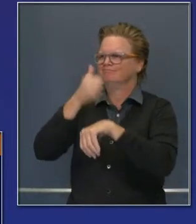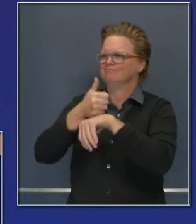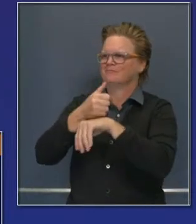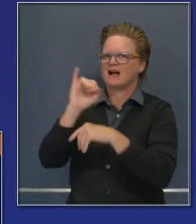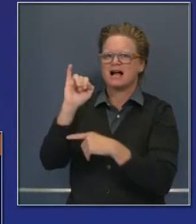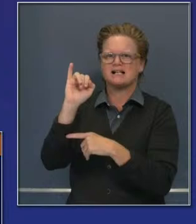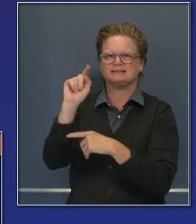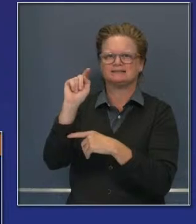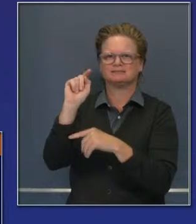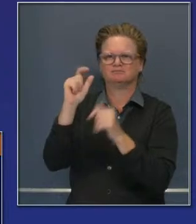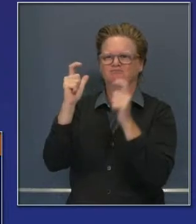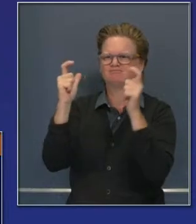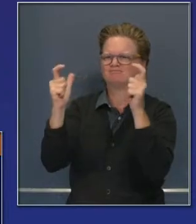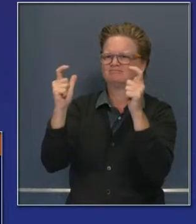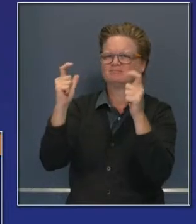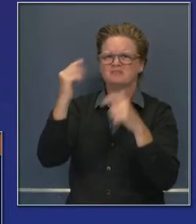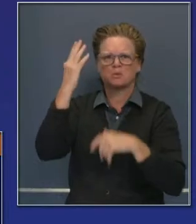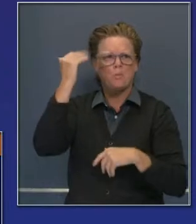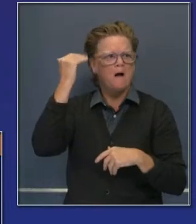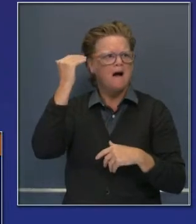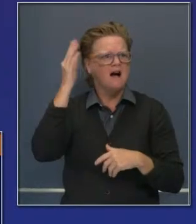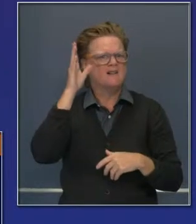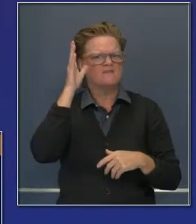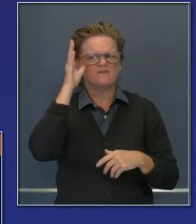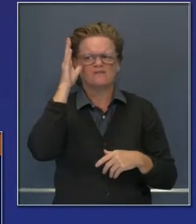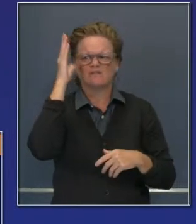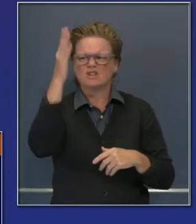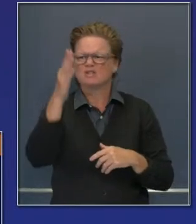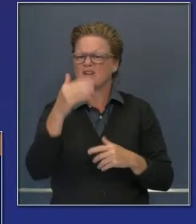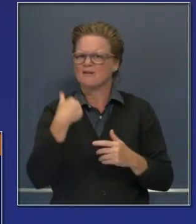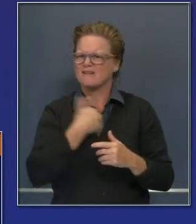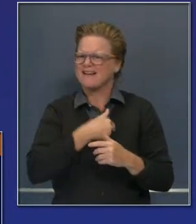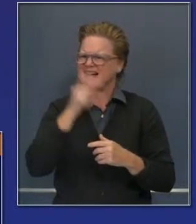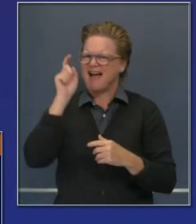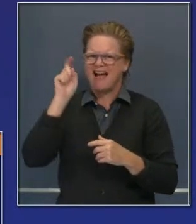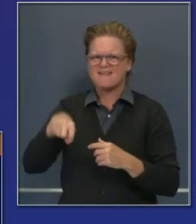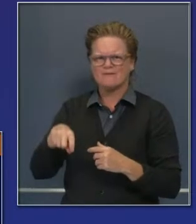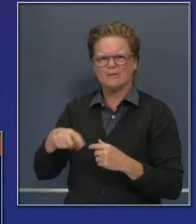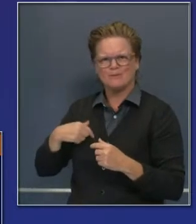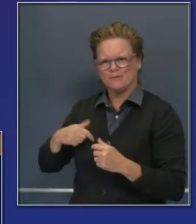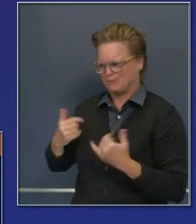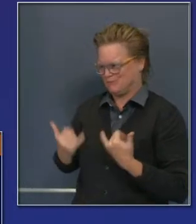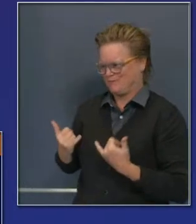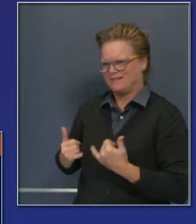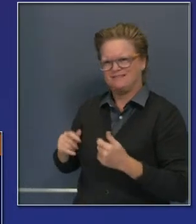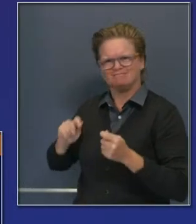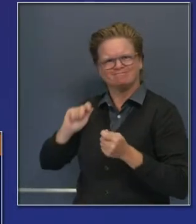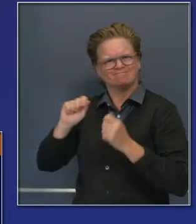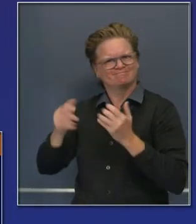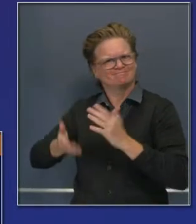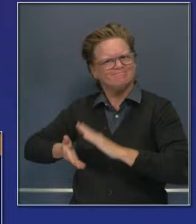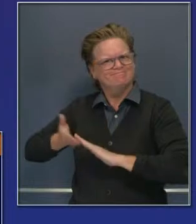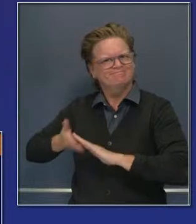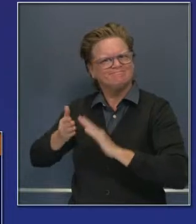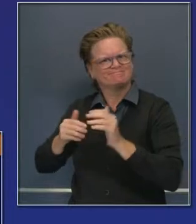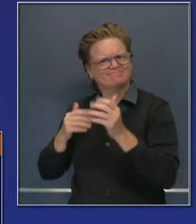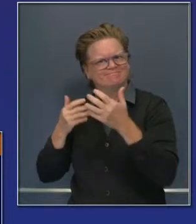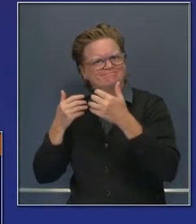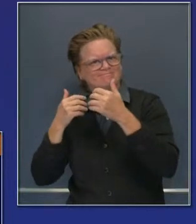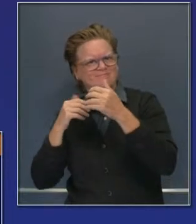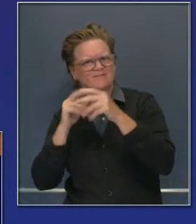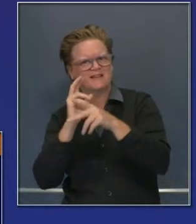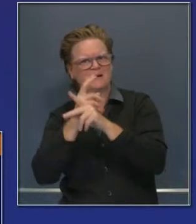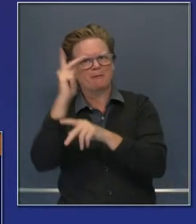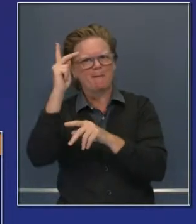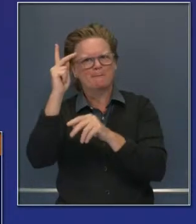top 10 states in terms of percentage of people that have filed and received checks, now 14th by